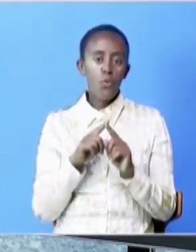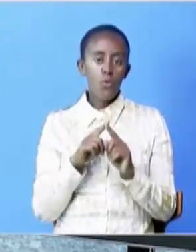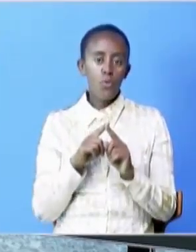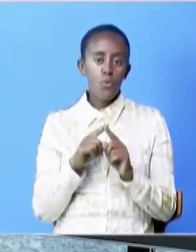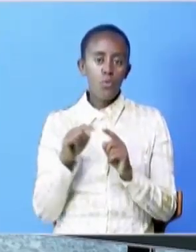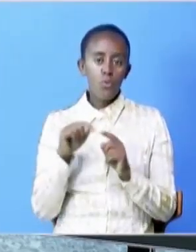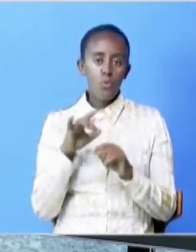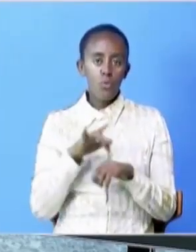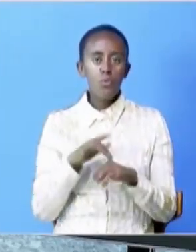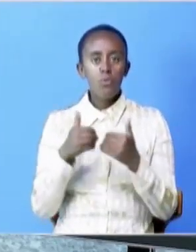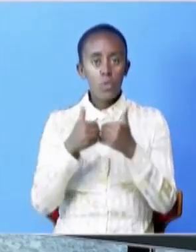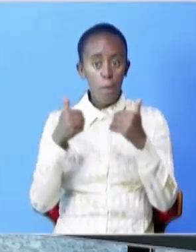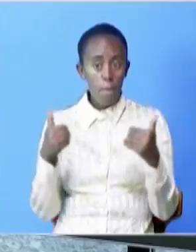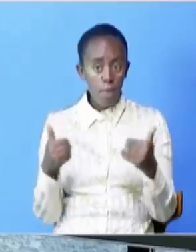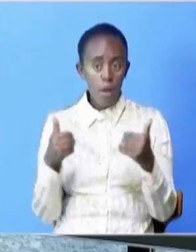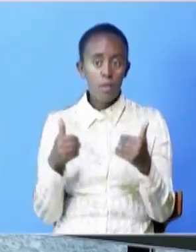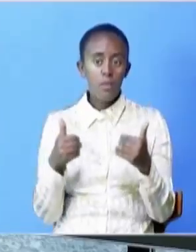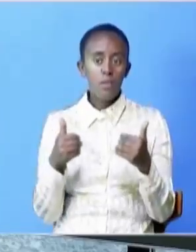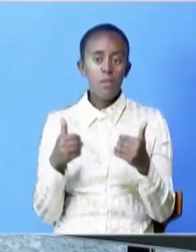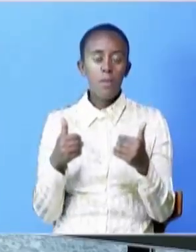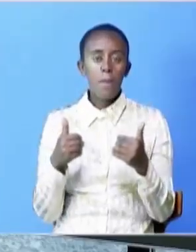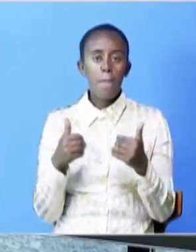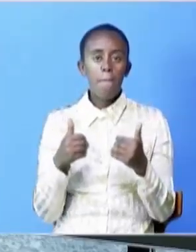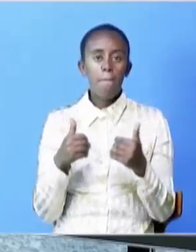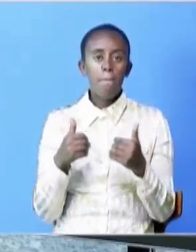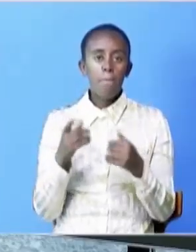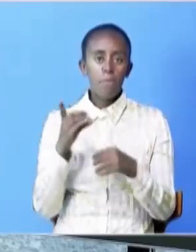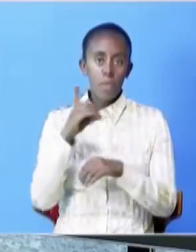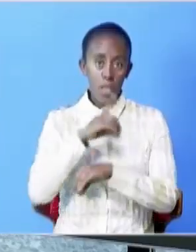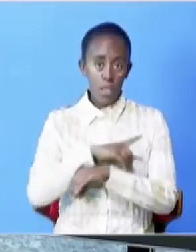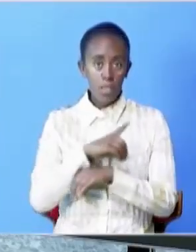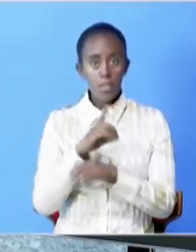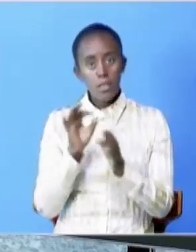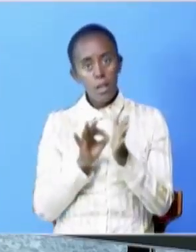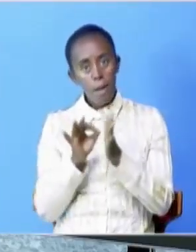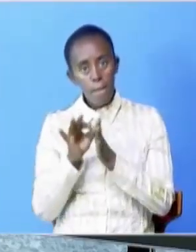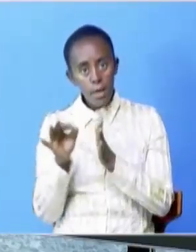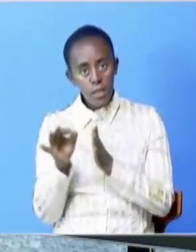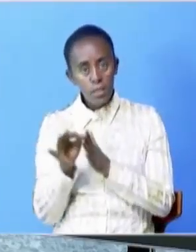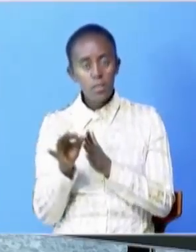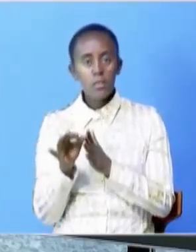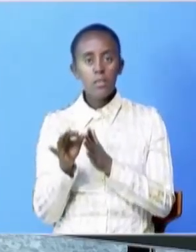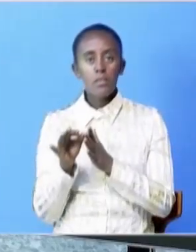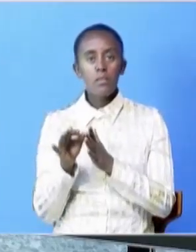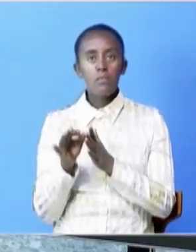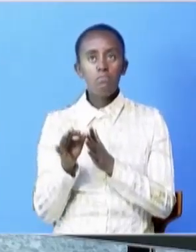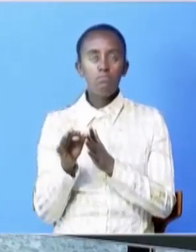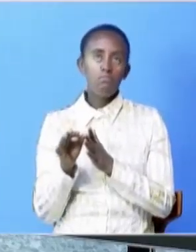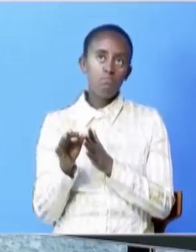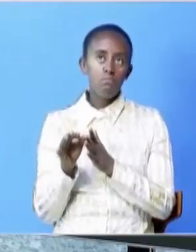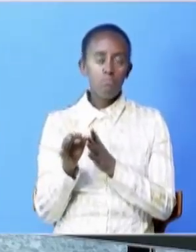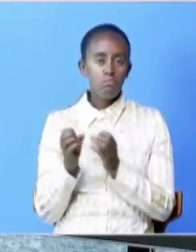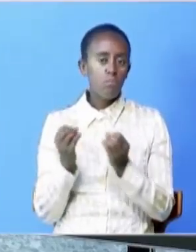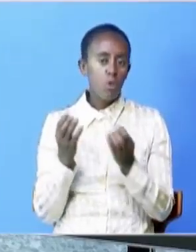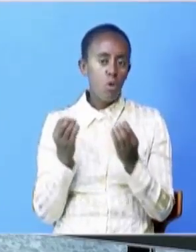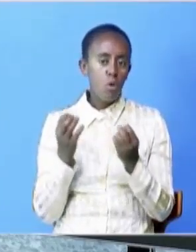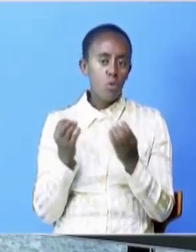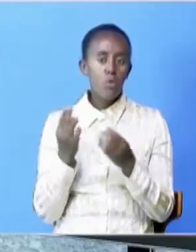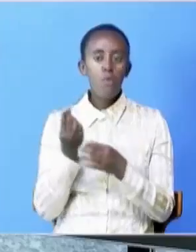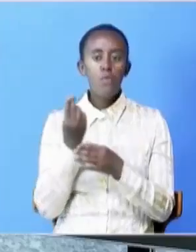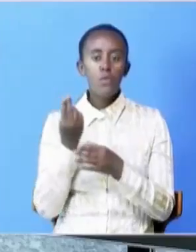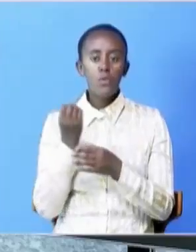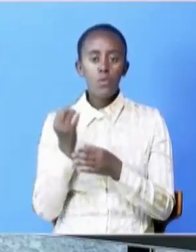for example, separate dates and numbers. It has a lot of